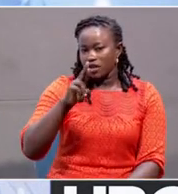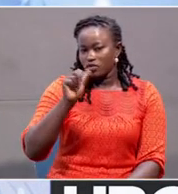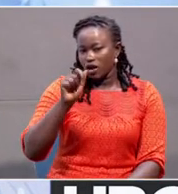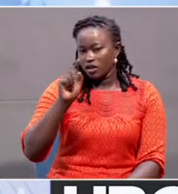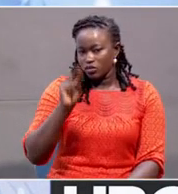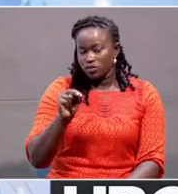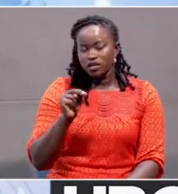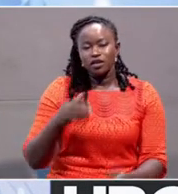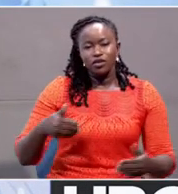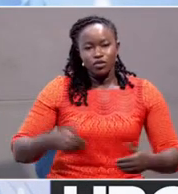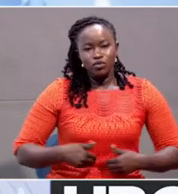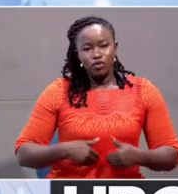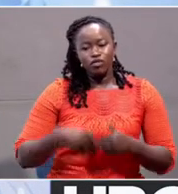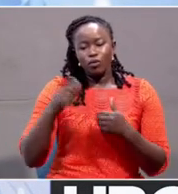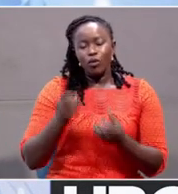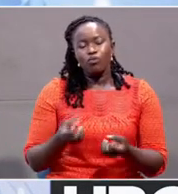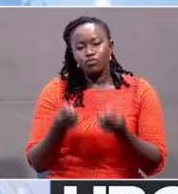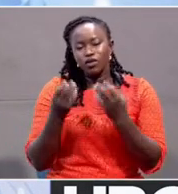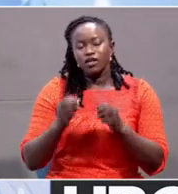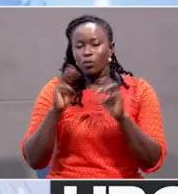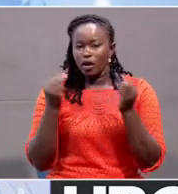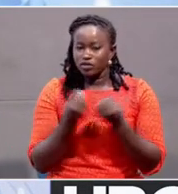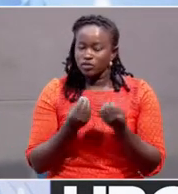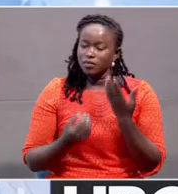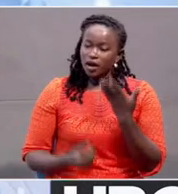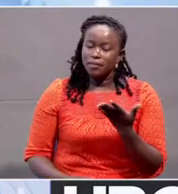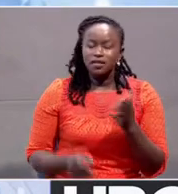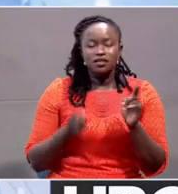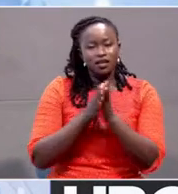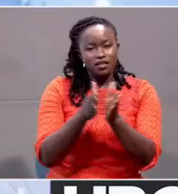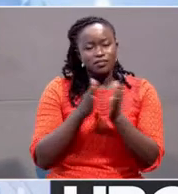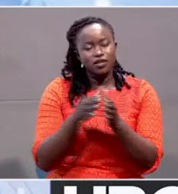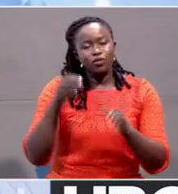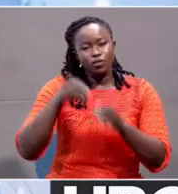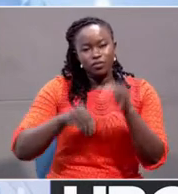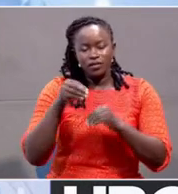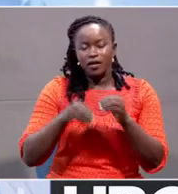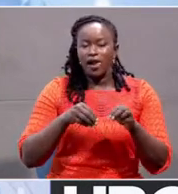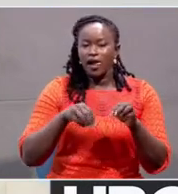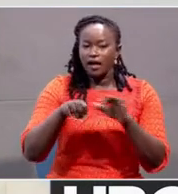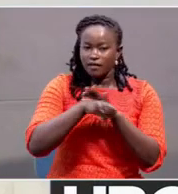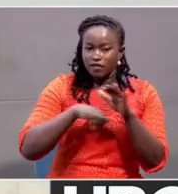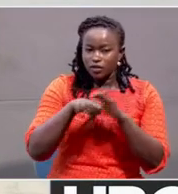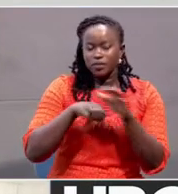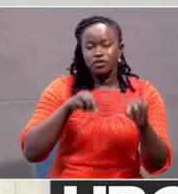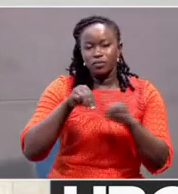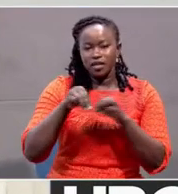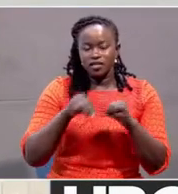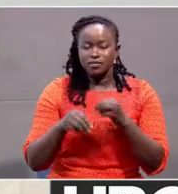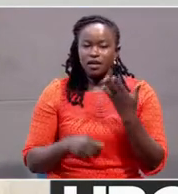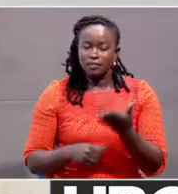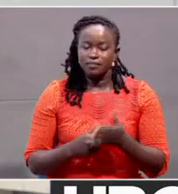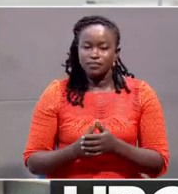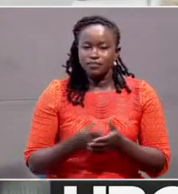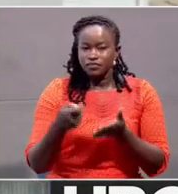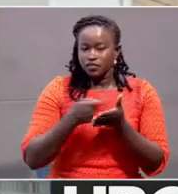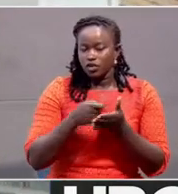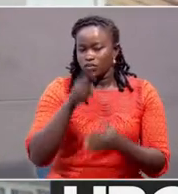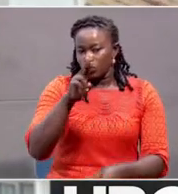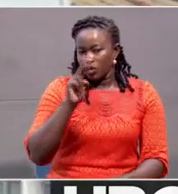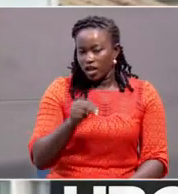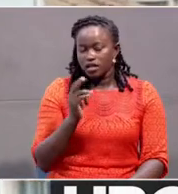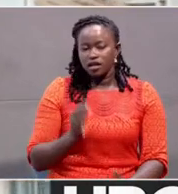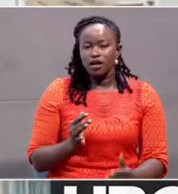Go Green hosted a workshop highlighting youth contributions to environmental management. A signatory to the United Nations